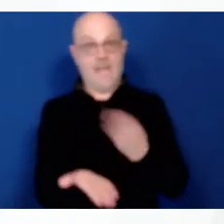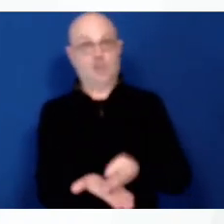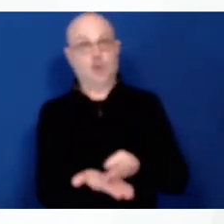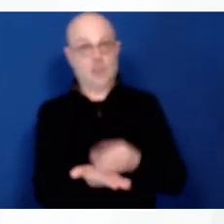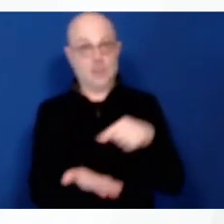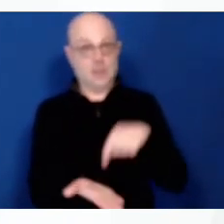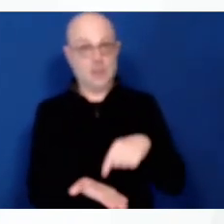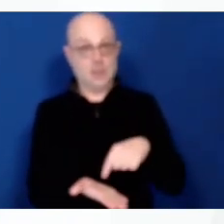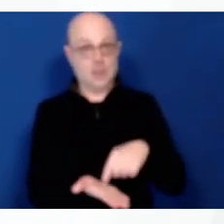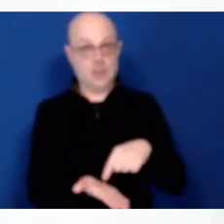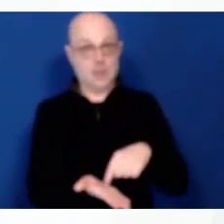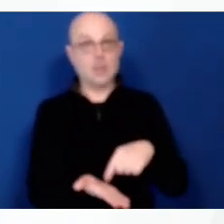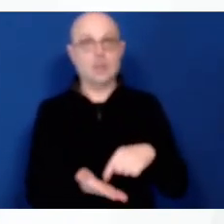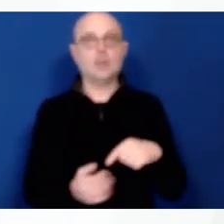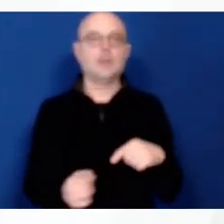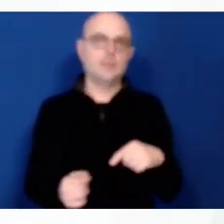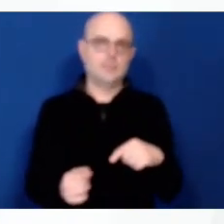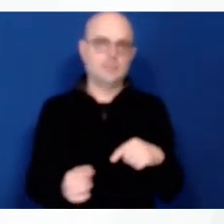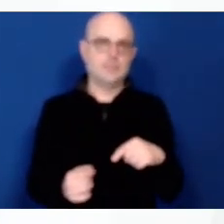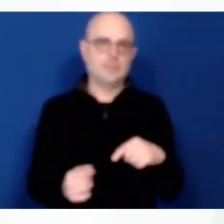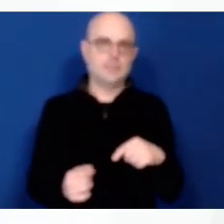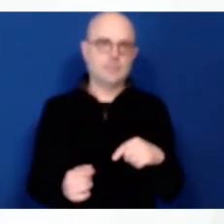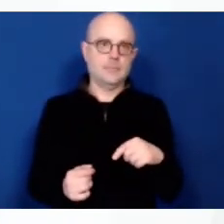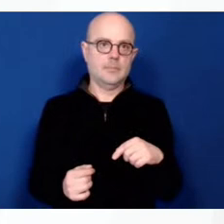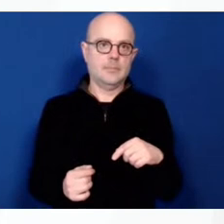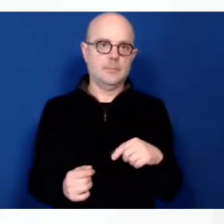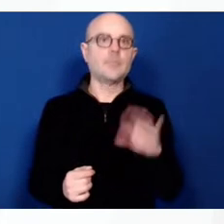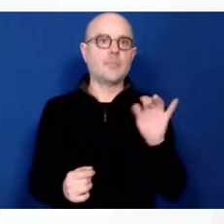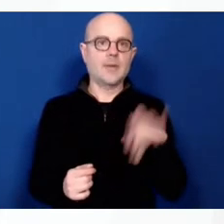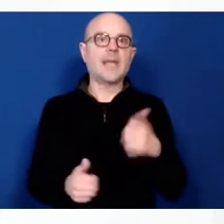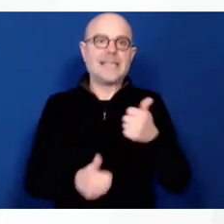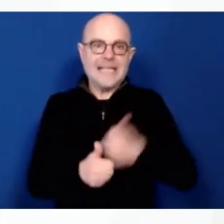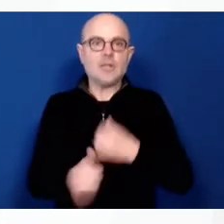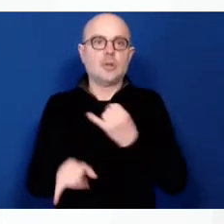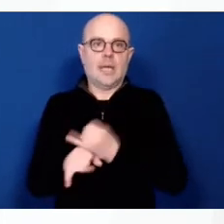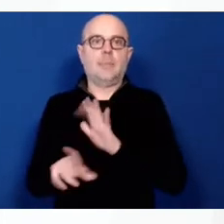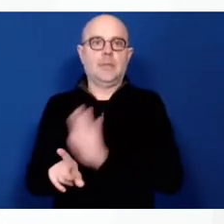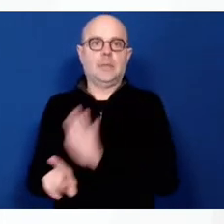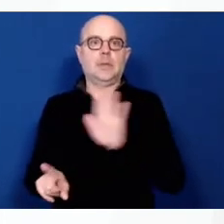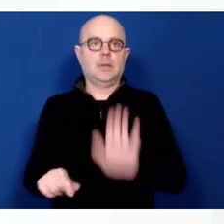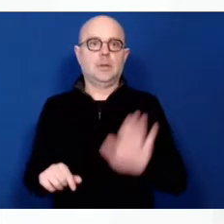diversity, those are pretty much the domain of each campus separately.